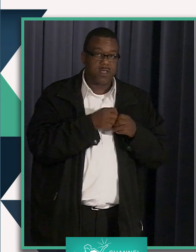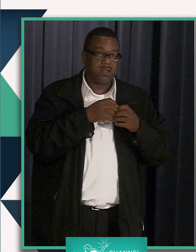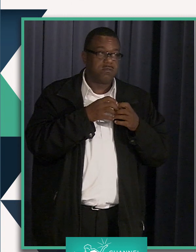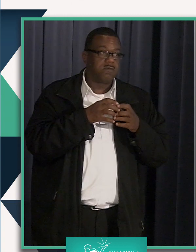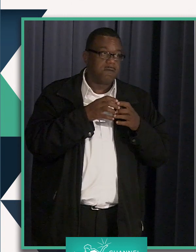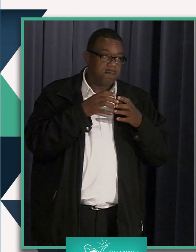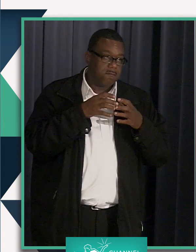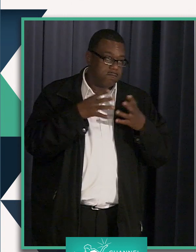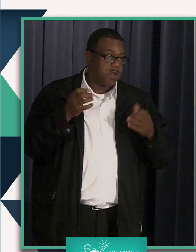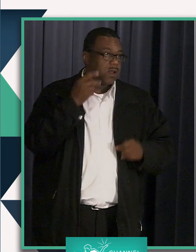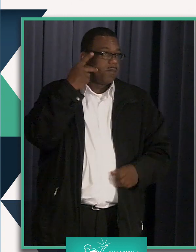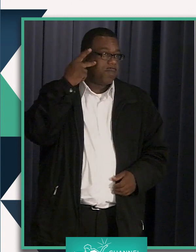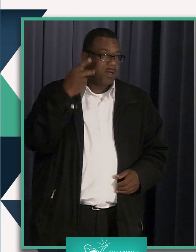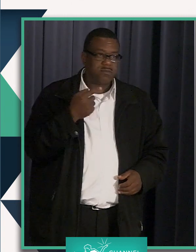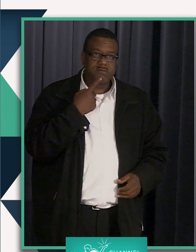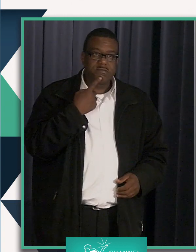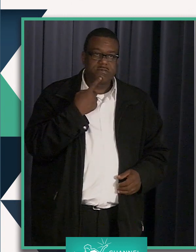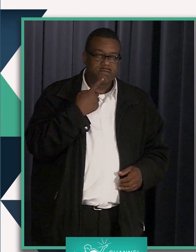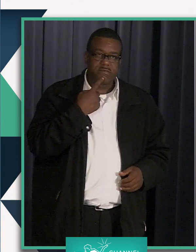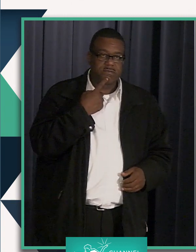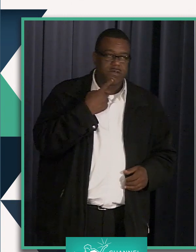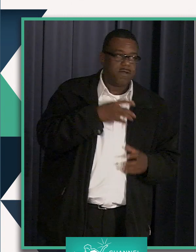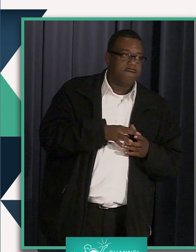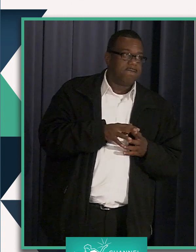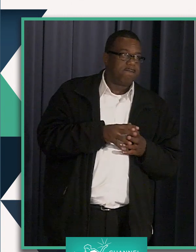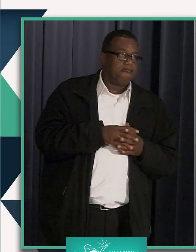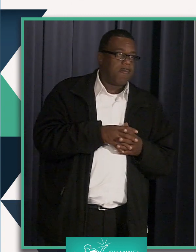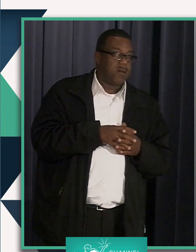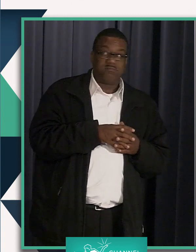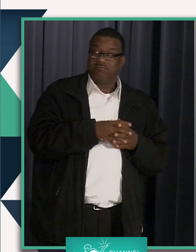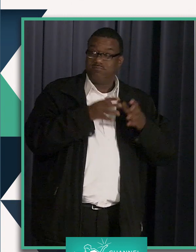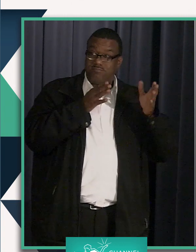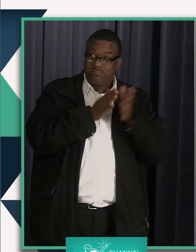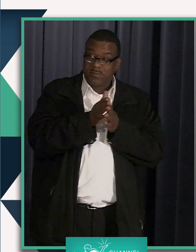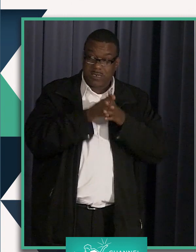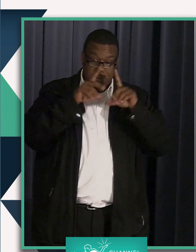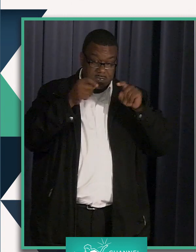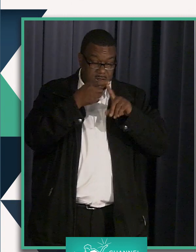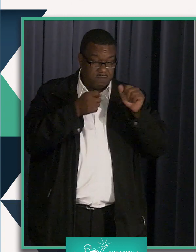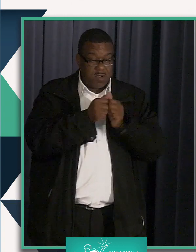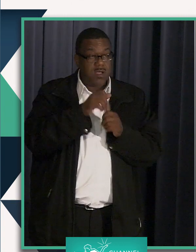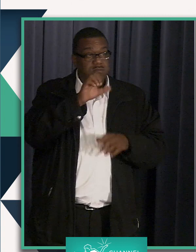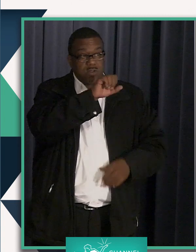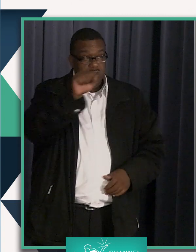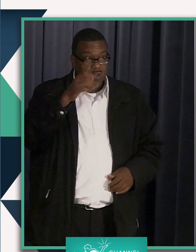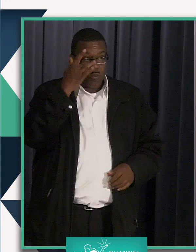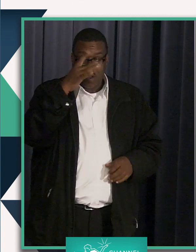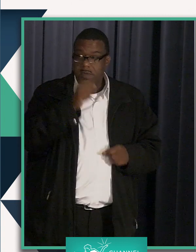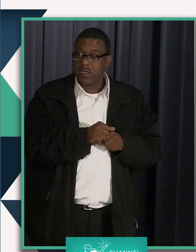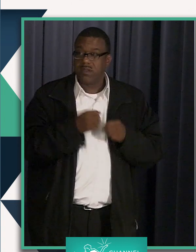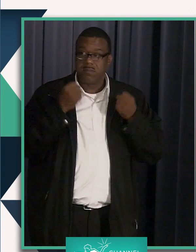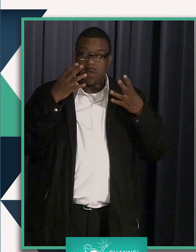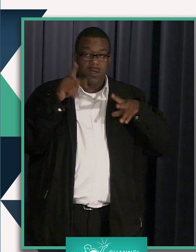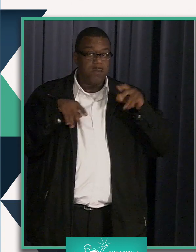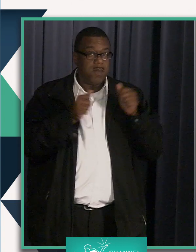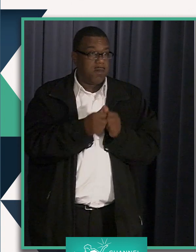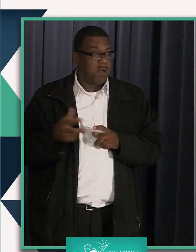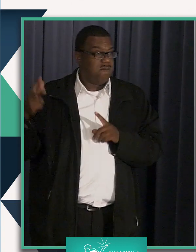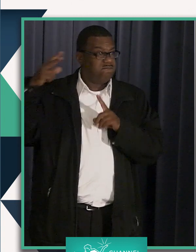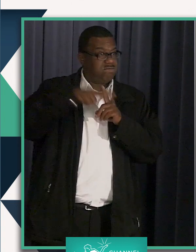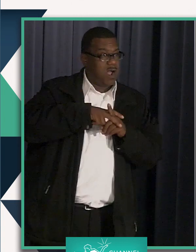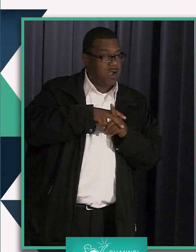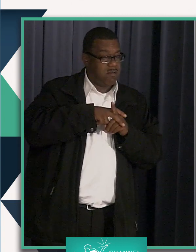of parents are saying that they didn't get a stimulus check from Social Security because a lot of people was filing